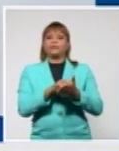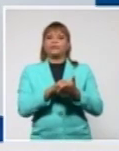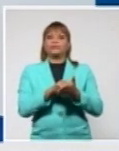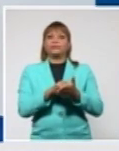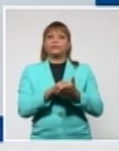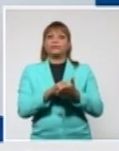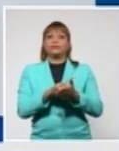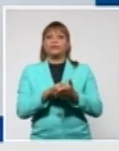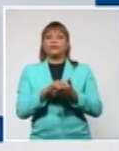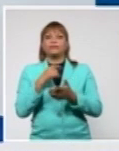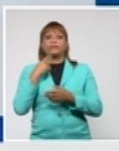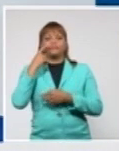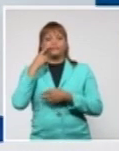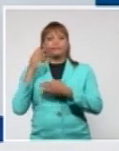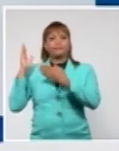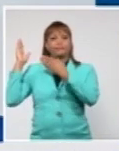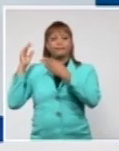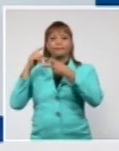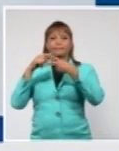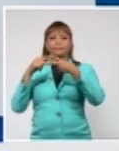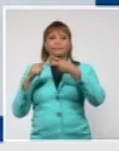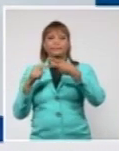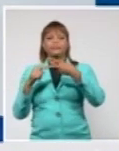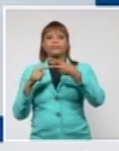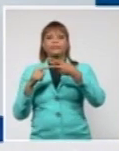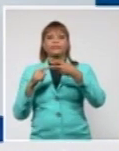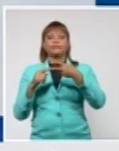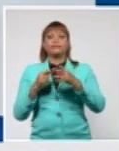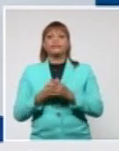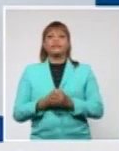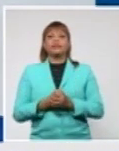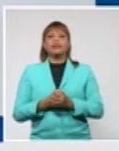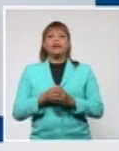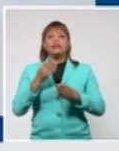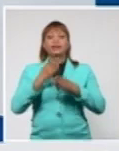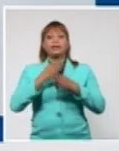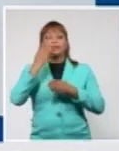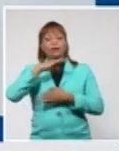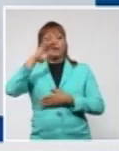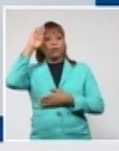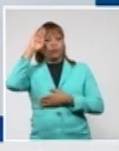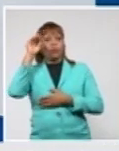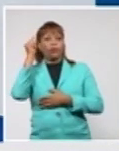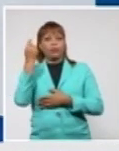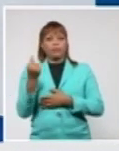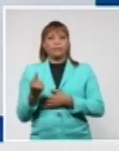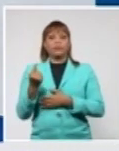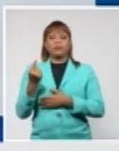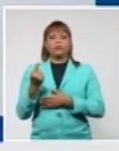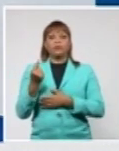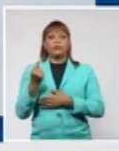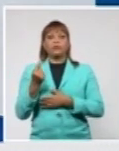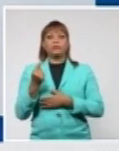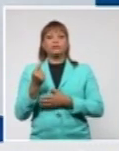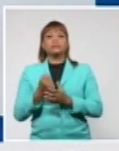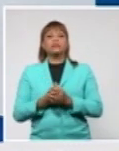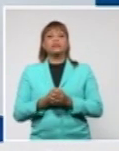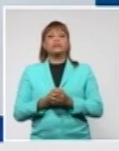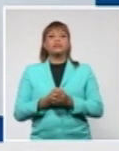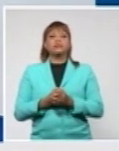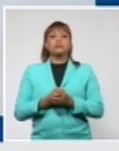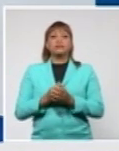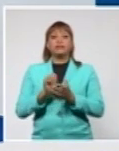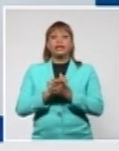The imported case from Santiago de Cuba belongs to the municipality of Mella, and the other imported case